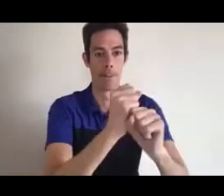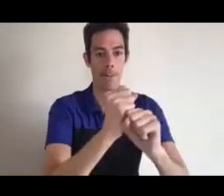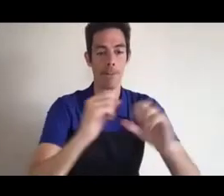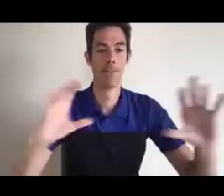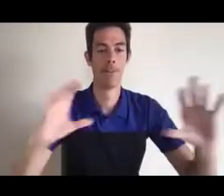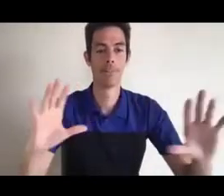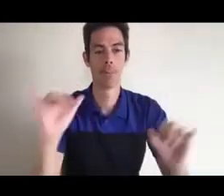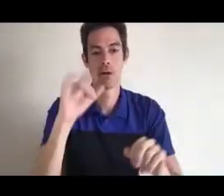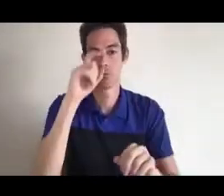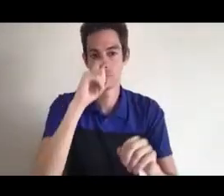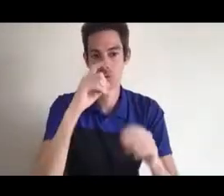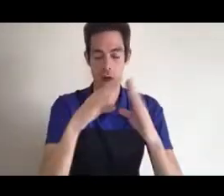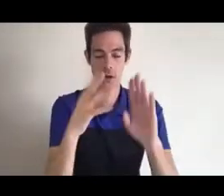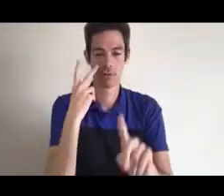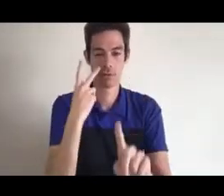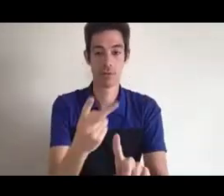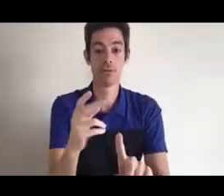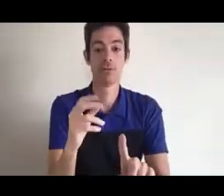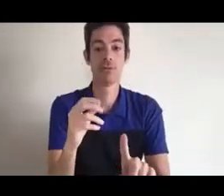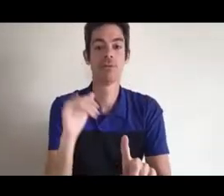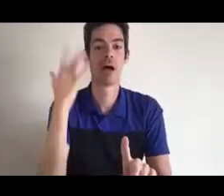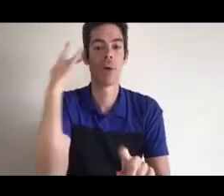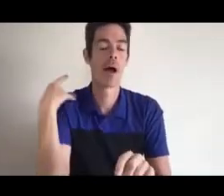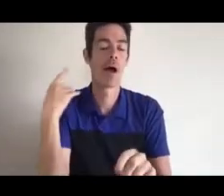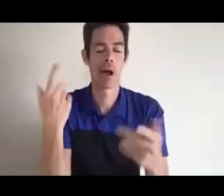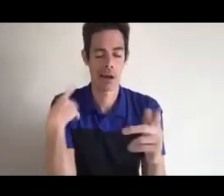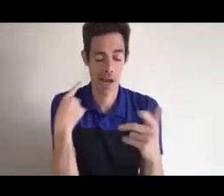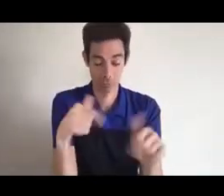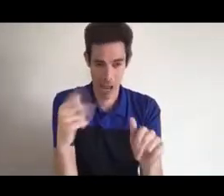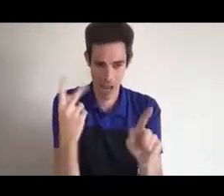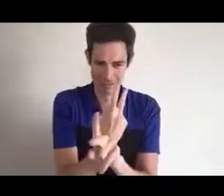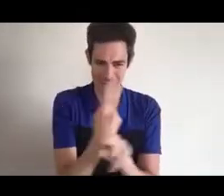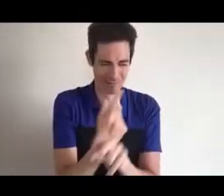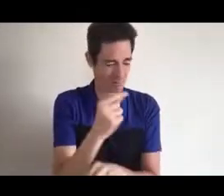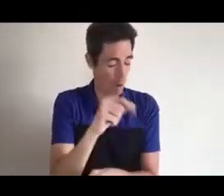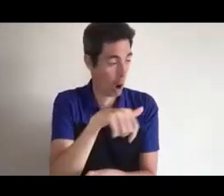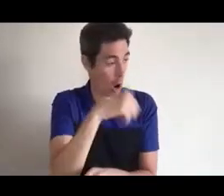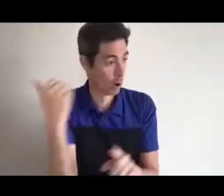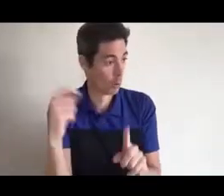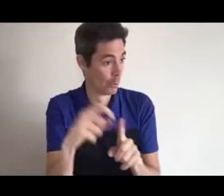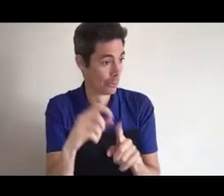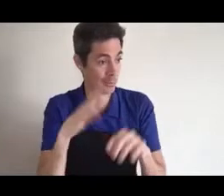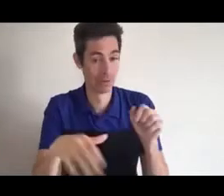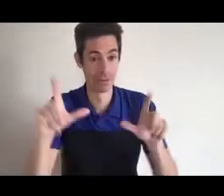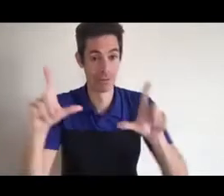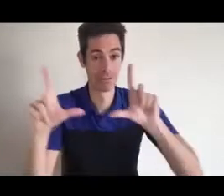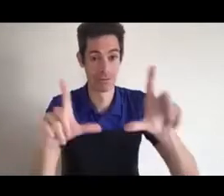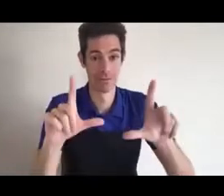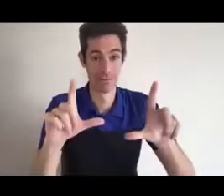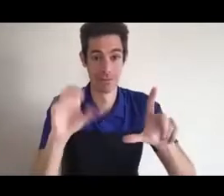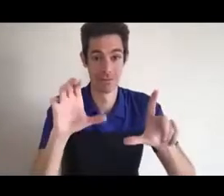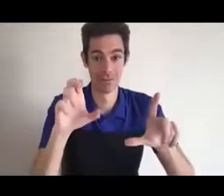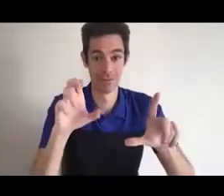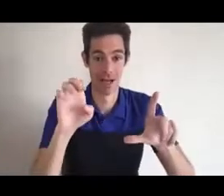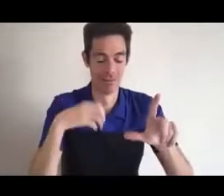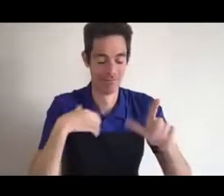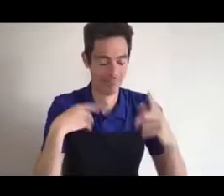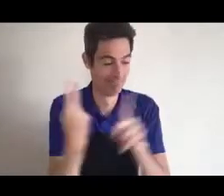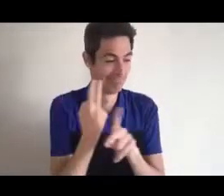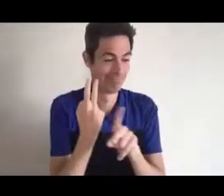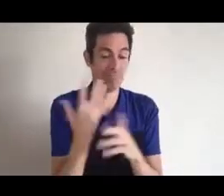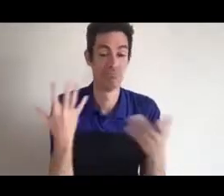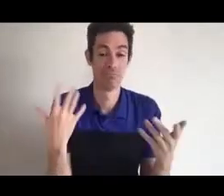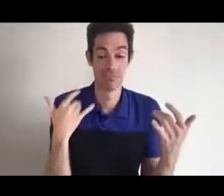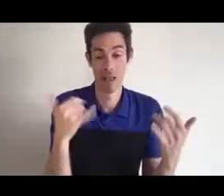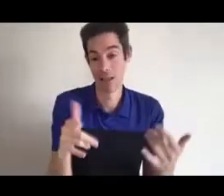big into a smaller space, like a dollhouse view. So I was trying to think of some other